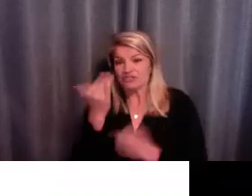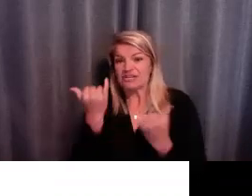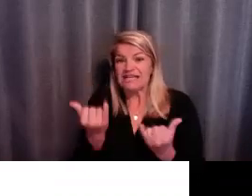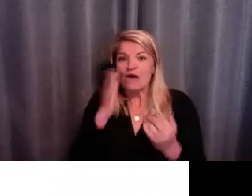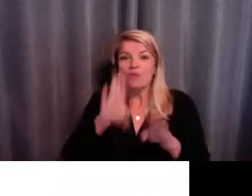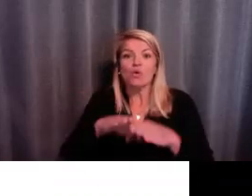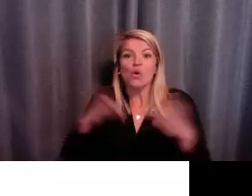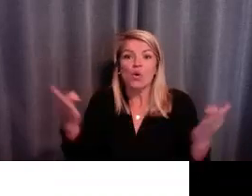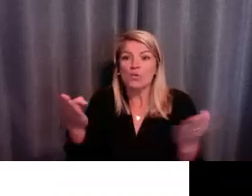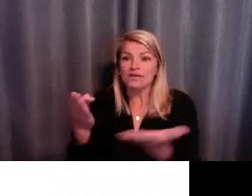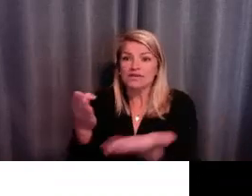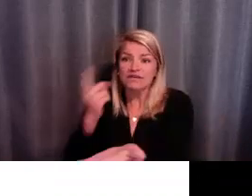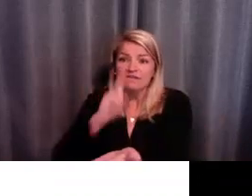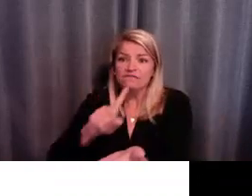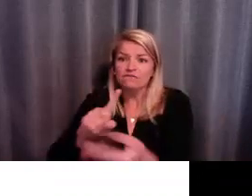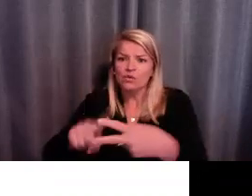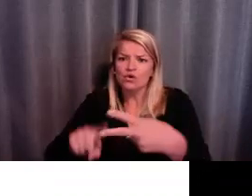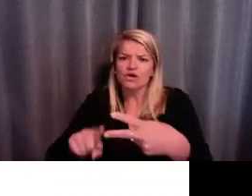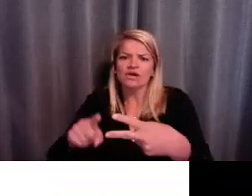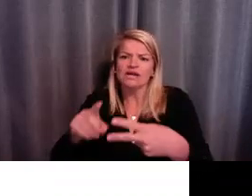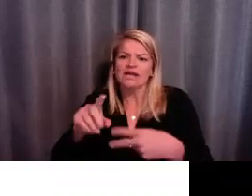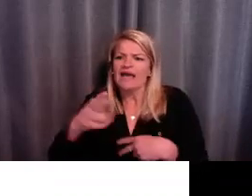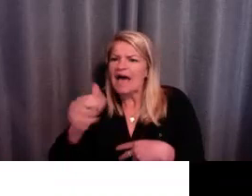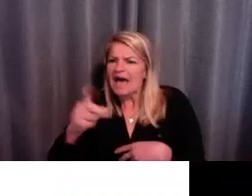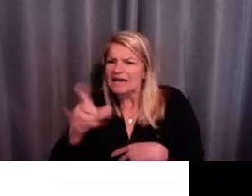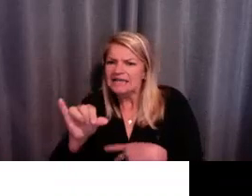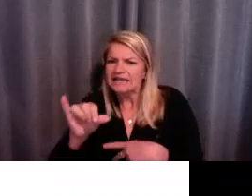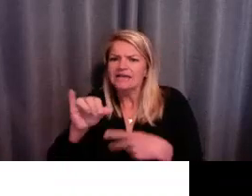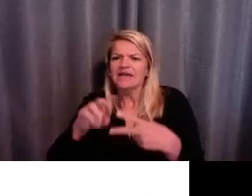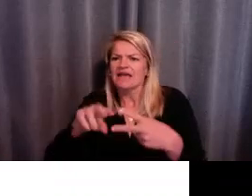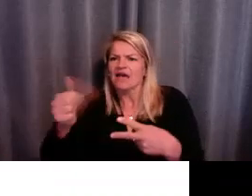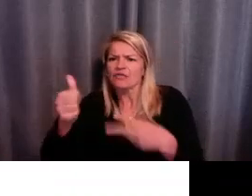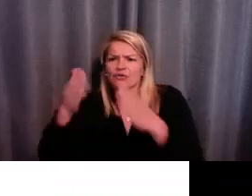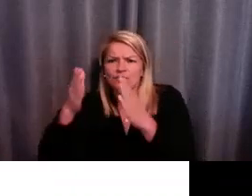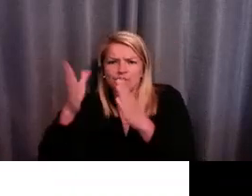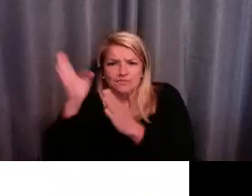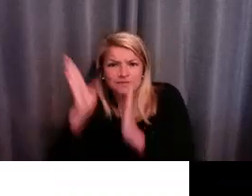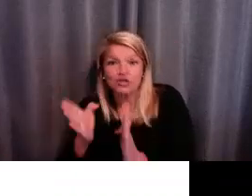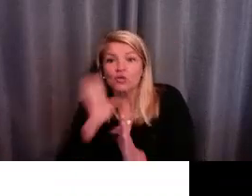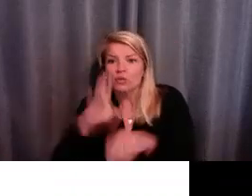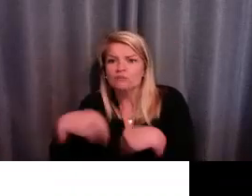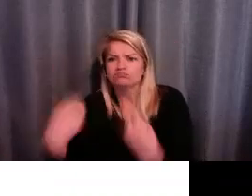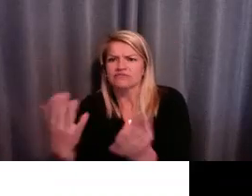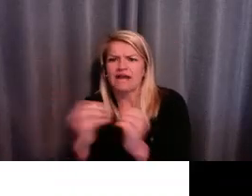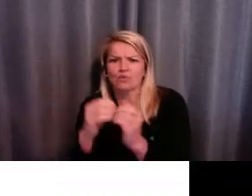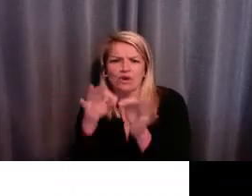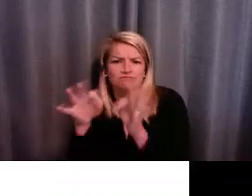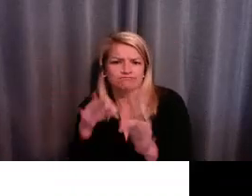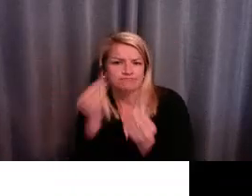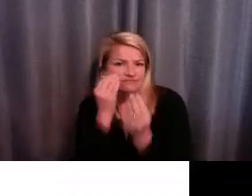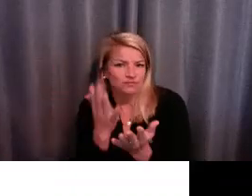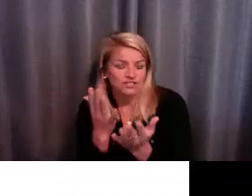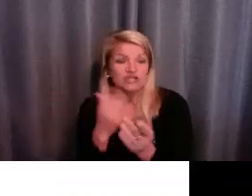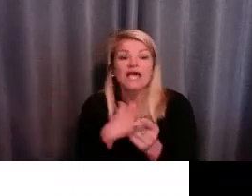for Carly and Hadi in their next talk. But I would like to end this part of the session